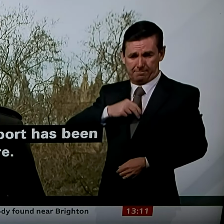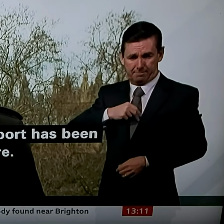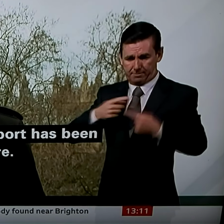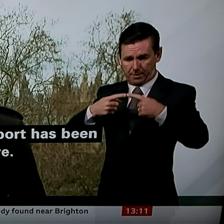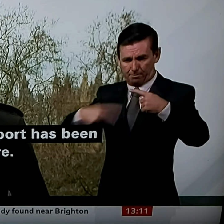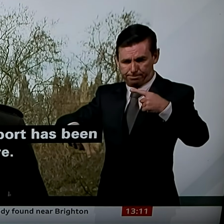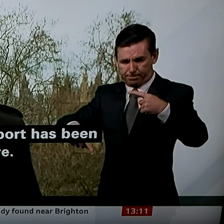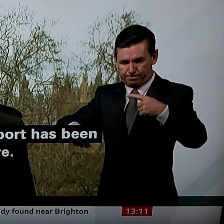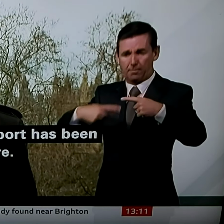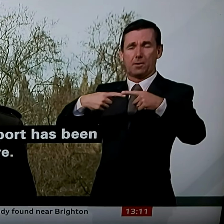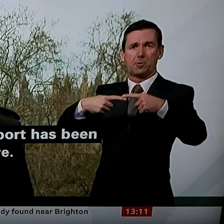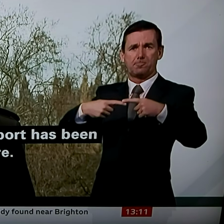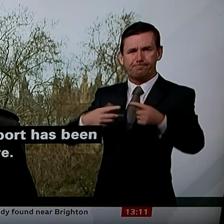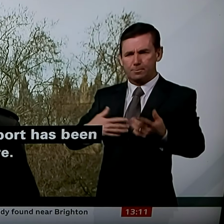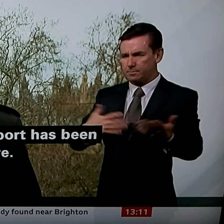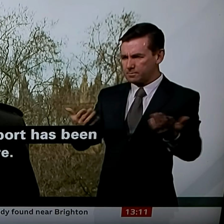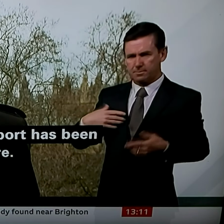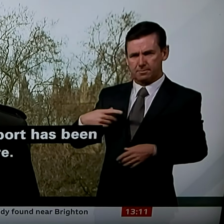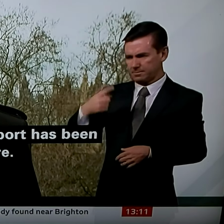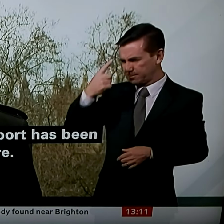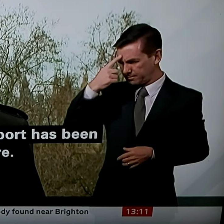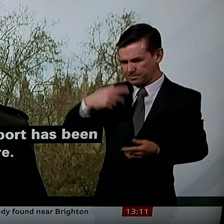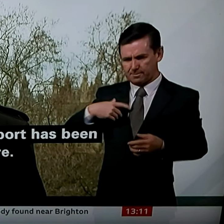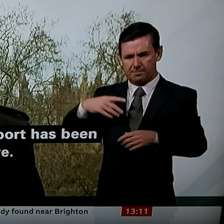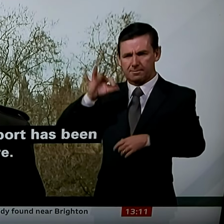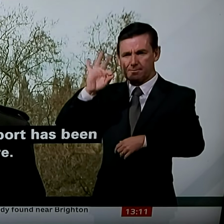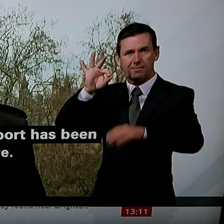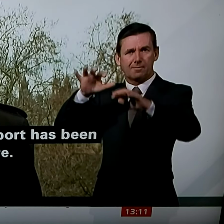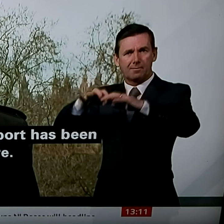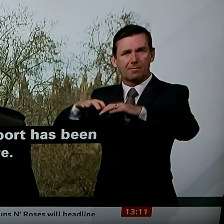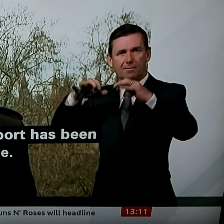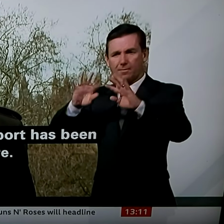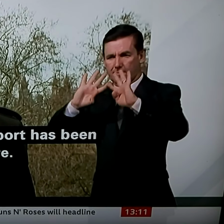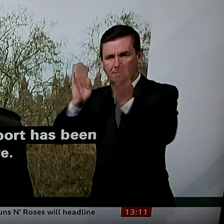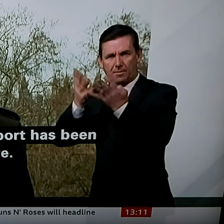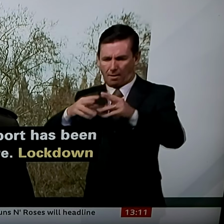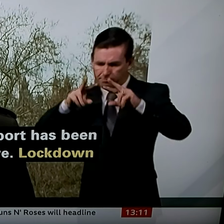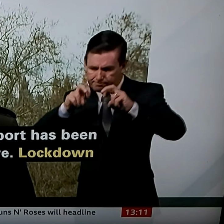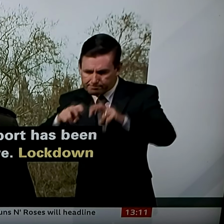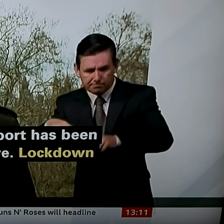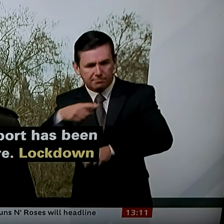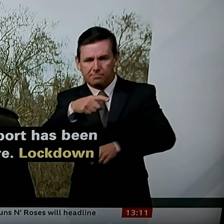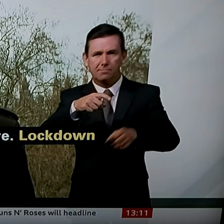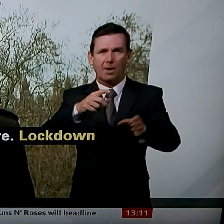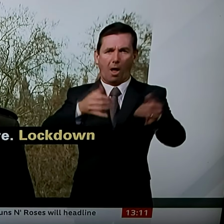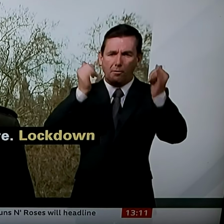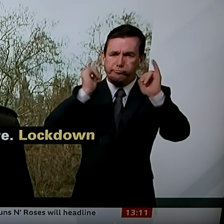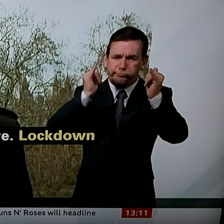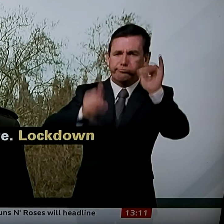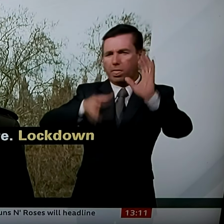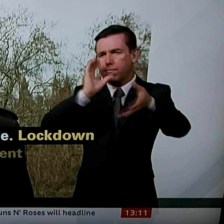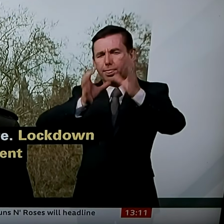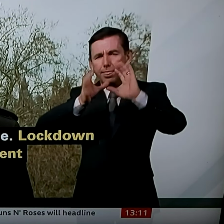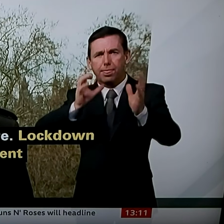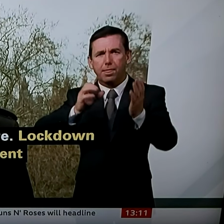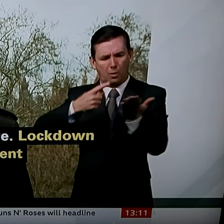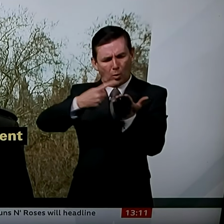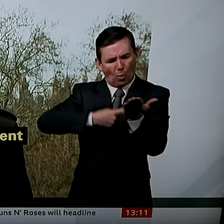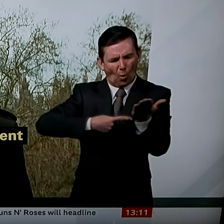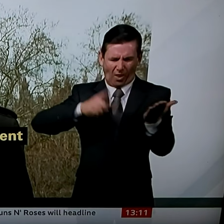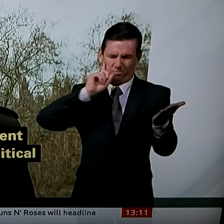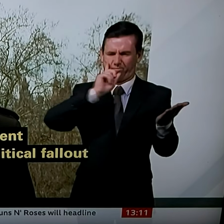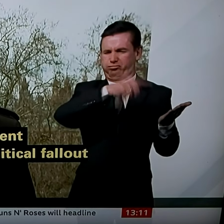Lockdown rules and the subsequent investigations and political fallout is firmly back on the agenda today because, as you say, the committee